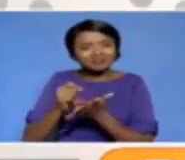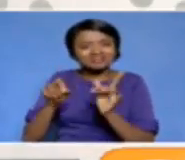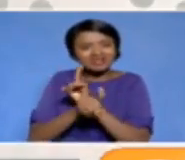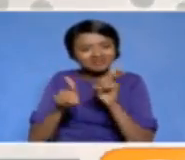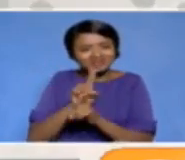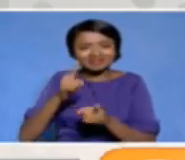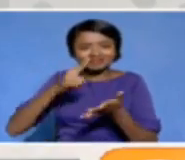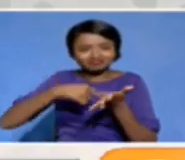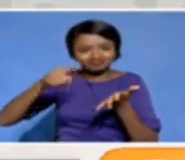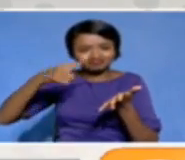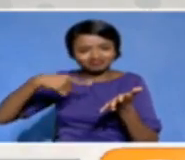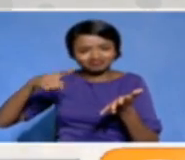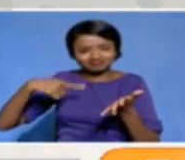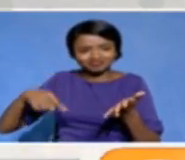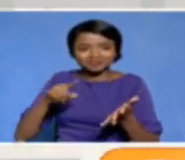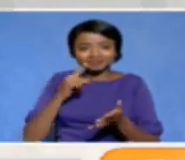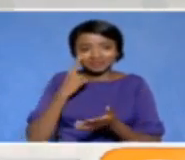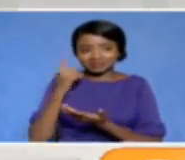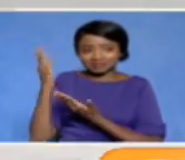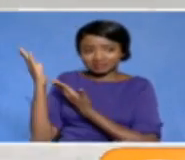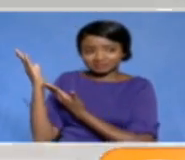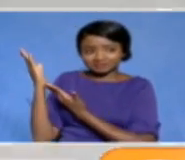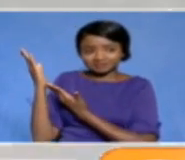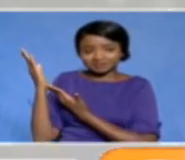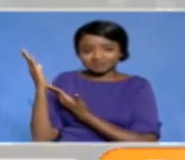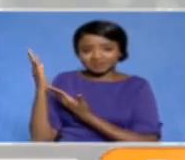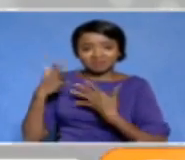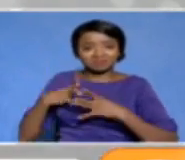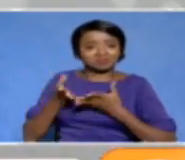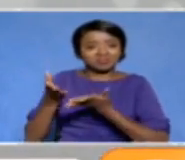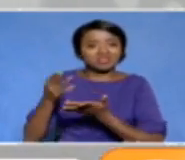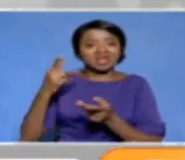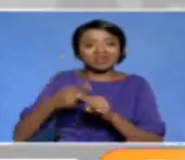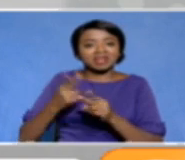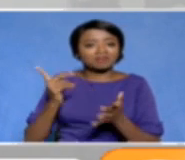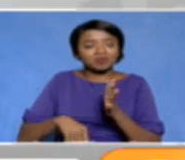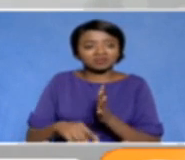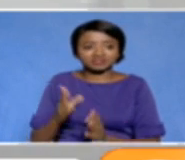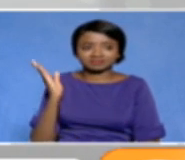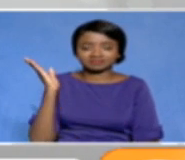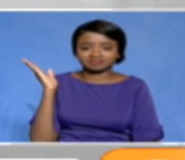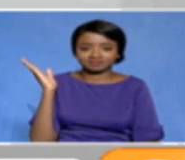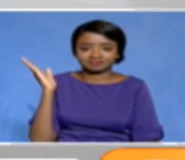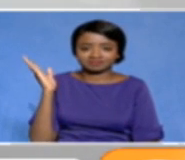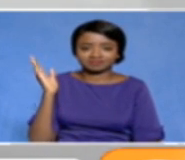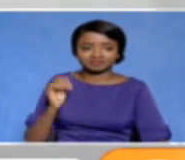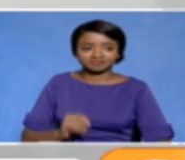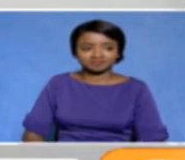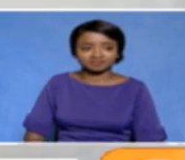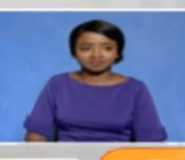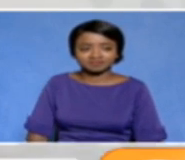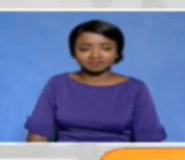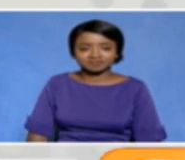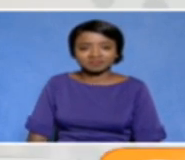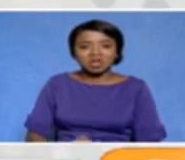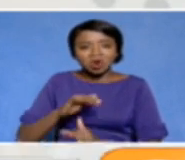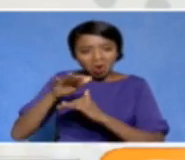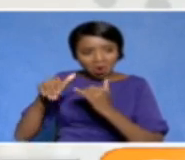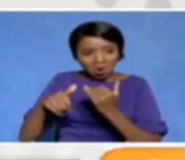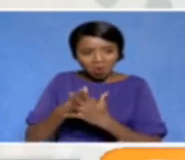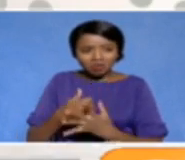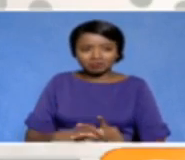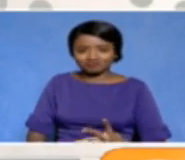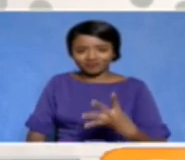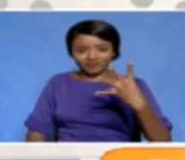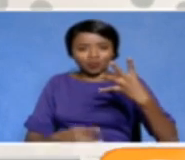The ministry officials whose names include Julia Komunga, Drusilla Mosiori, Hesbon Nyagaka and Ruth Kiiru recommend that the